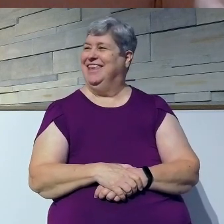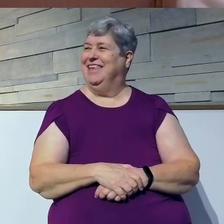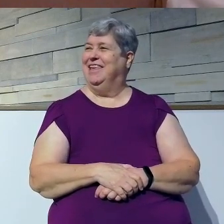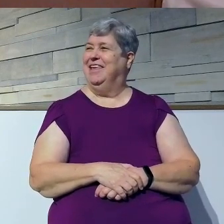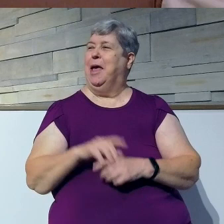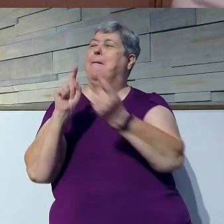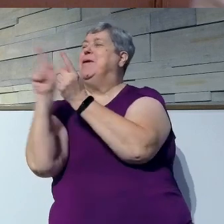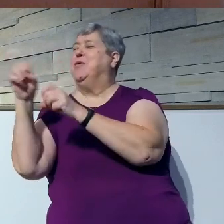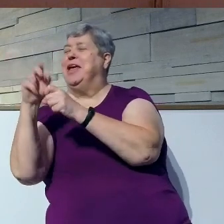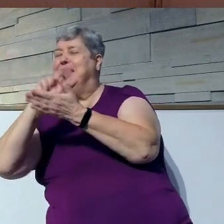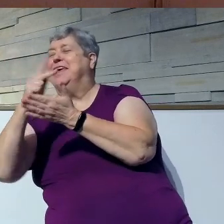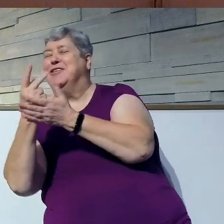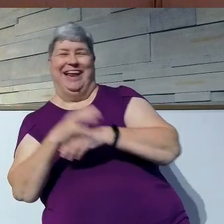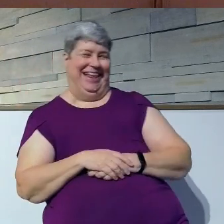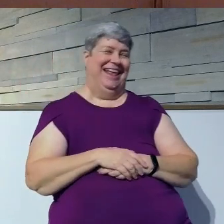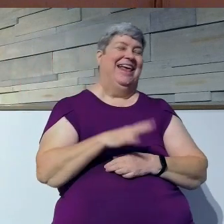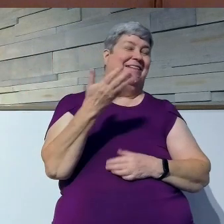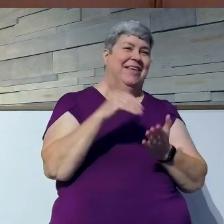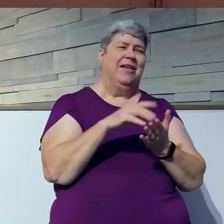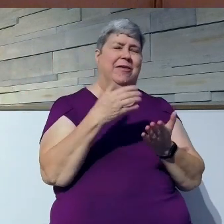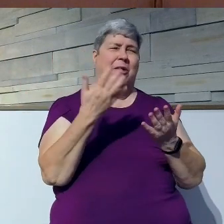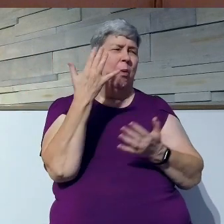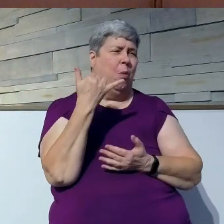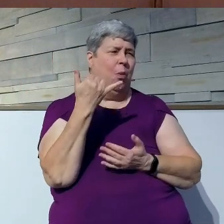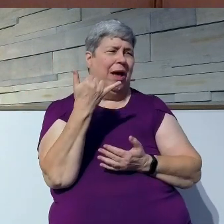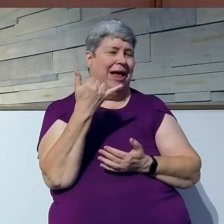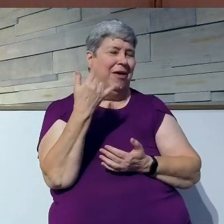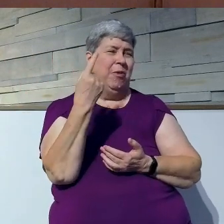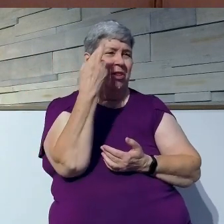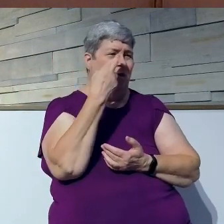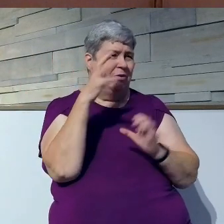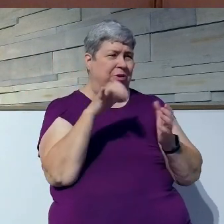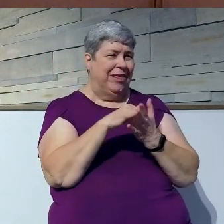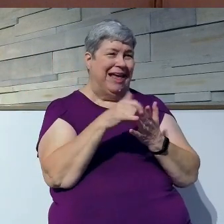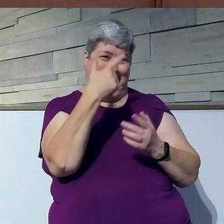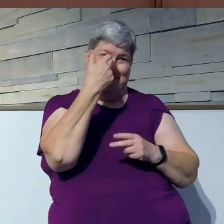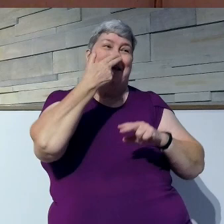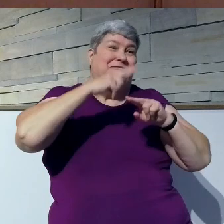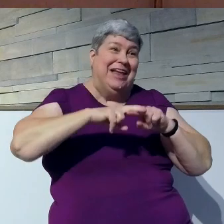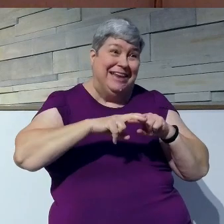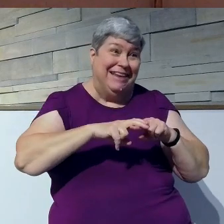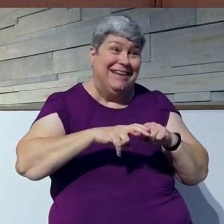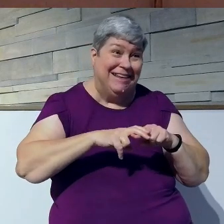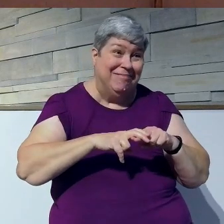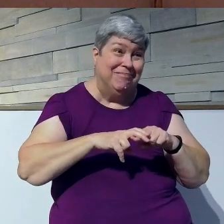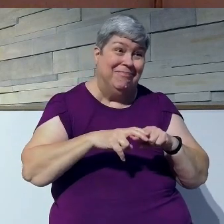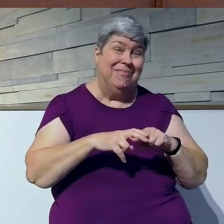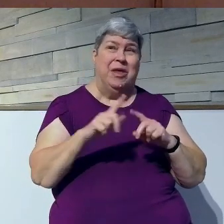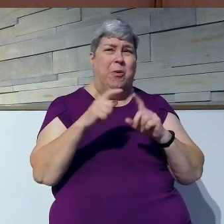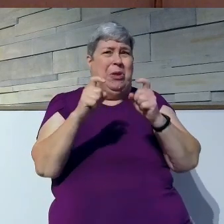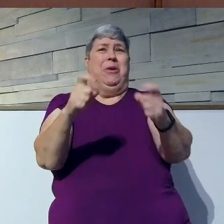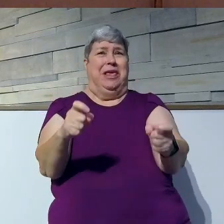Meet you in the kitchen. You know what? Again, one of the reasons we do this is because it's fun. And